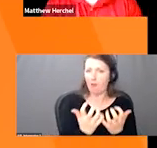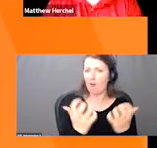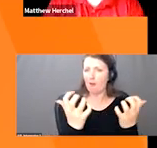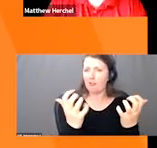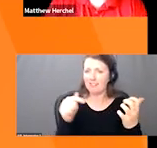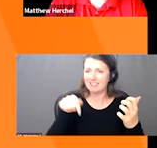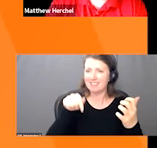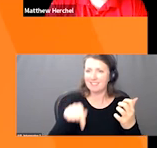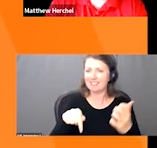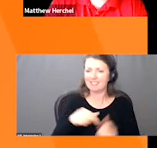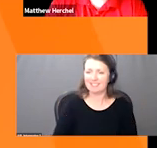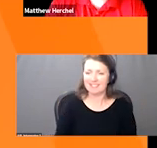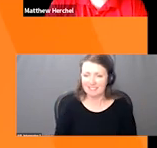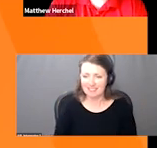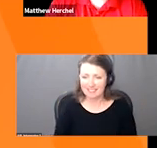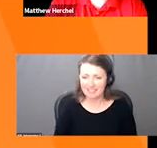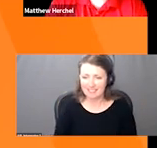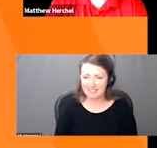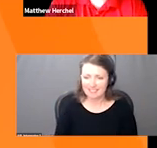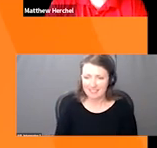Lovely, lovely, lovely.